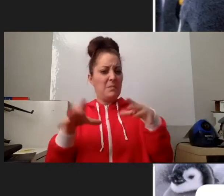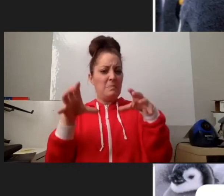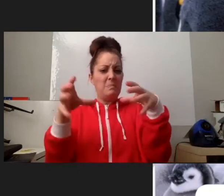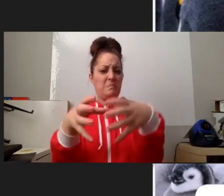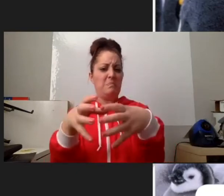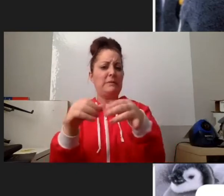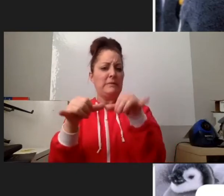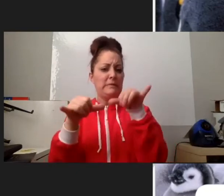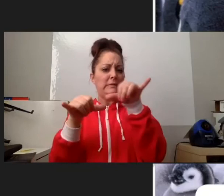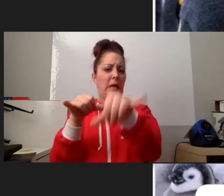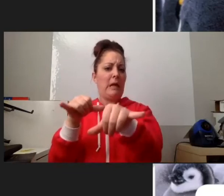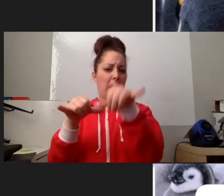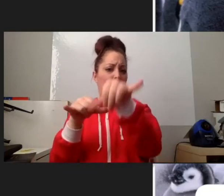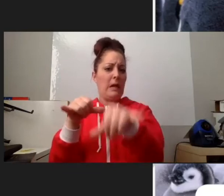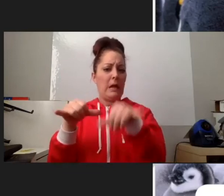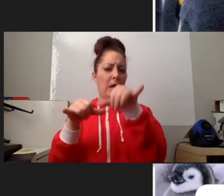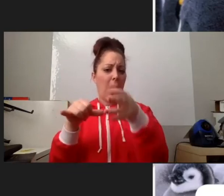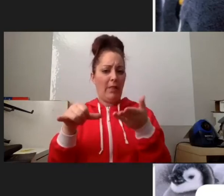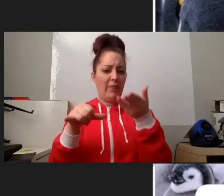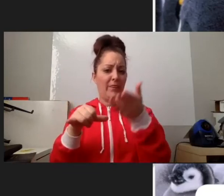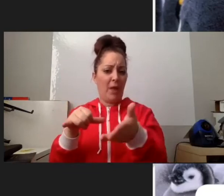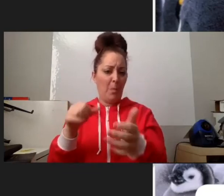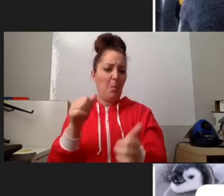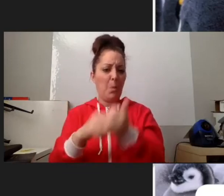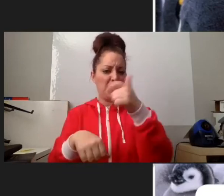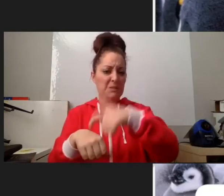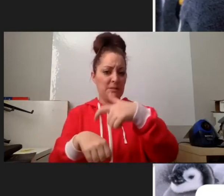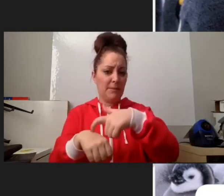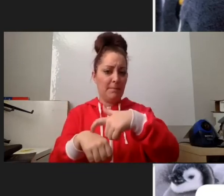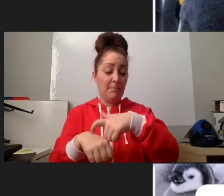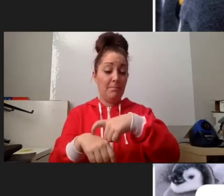The chick now spends most of his time there.